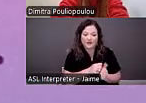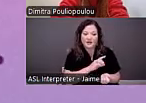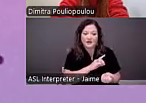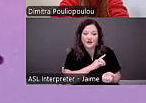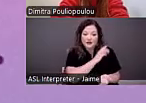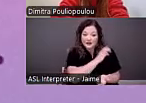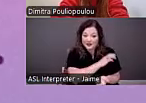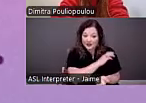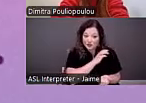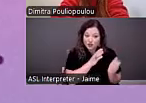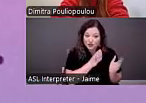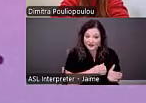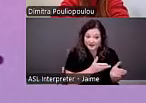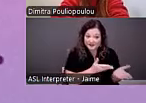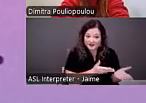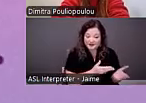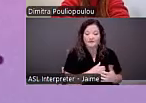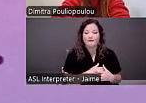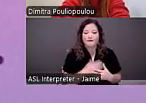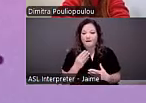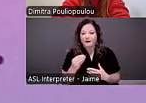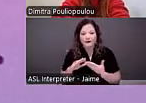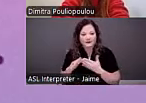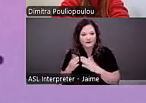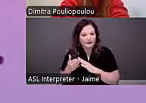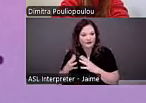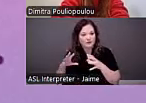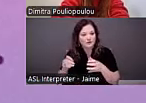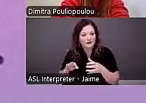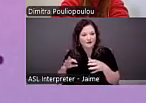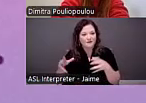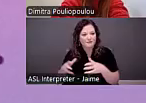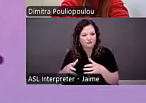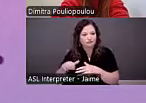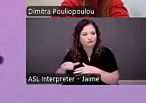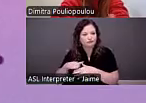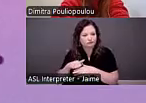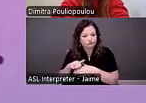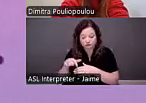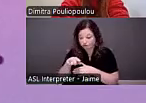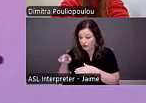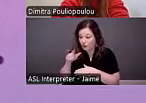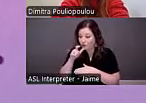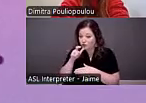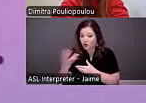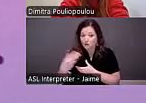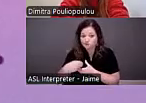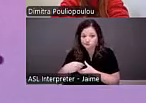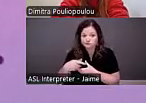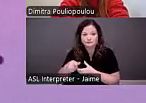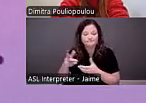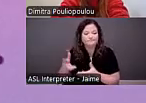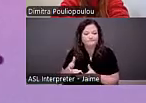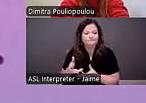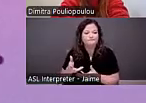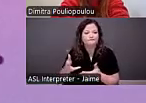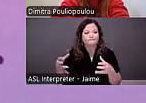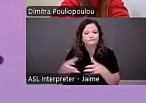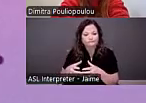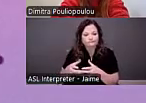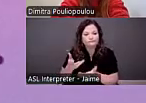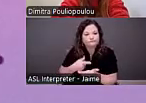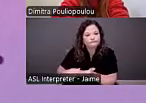and a community of practice where people that participate in the program get together and